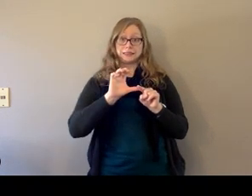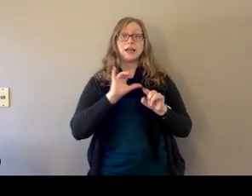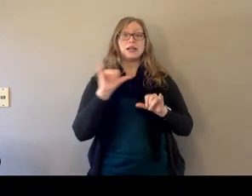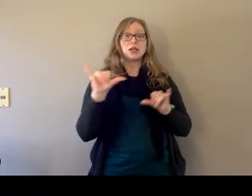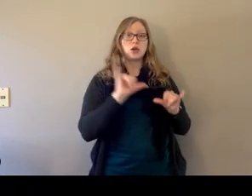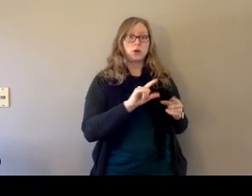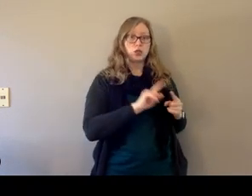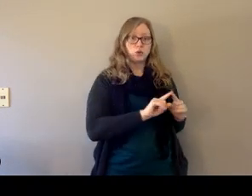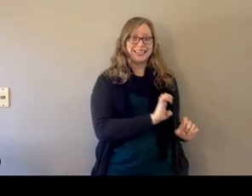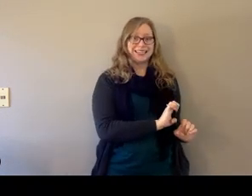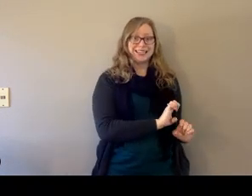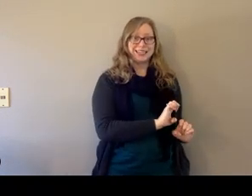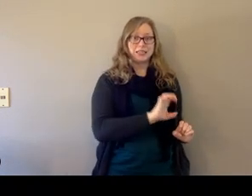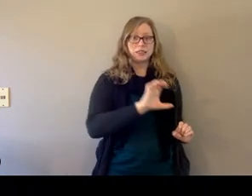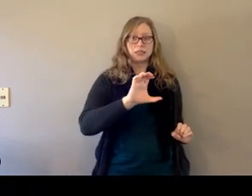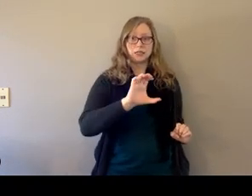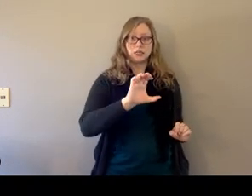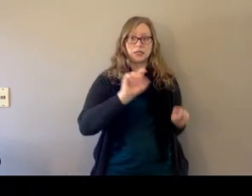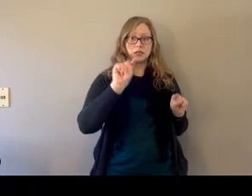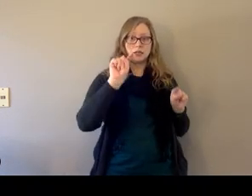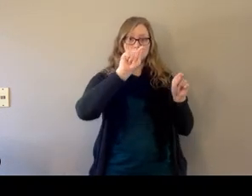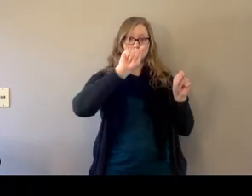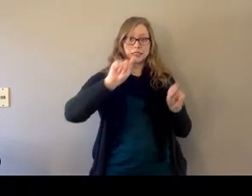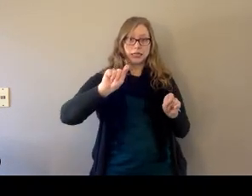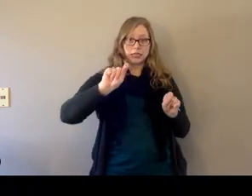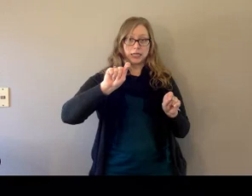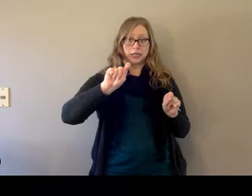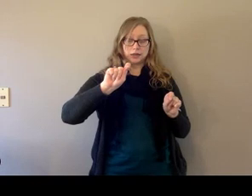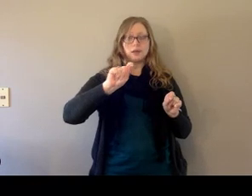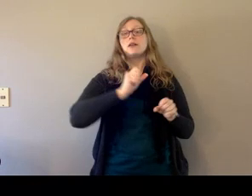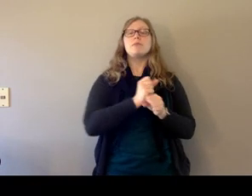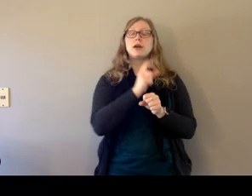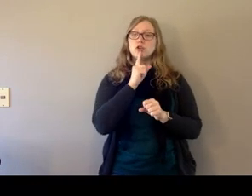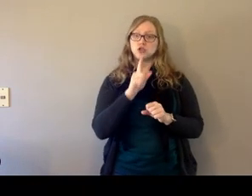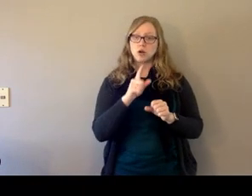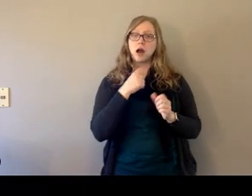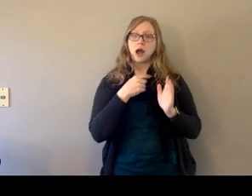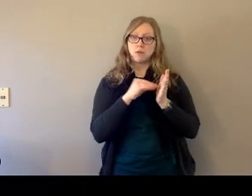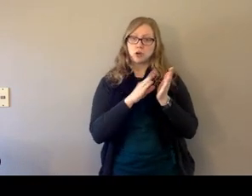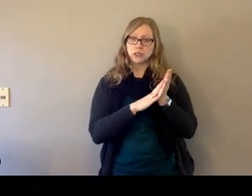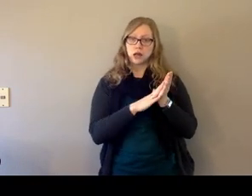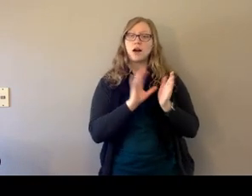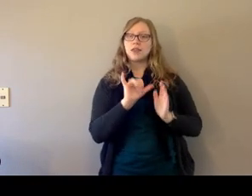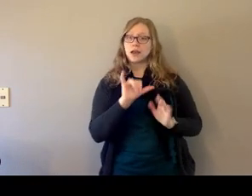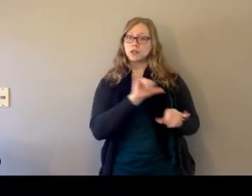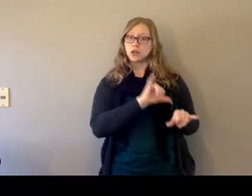Tick, tick, right? And I also know that this length